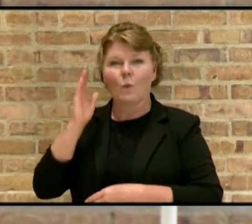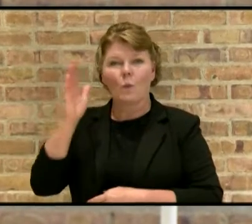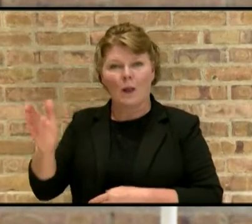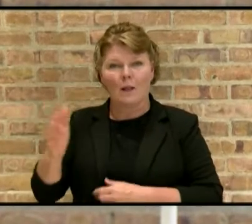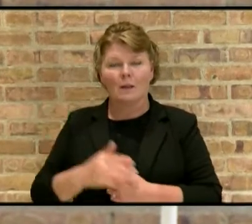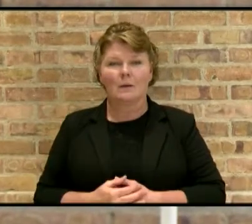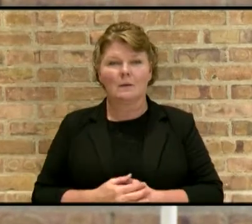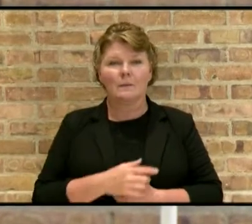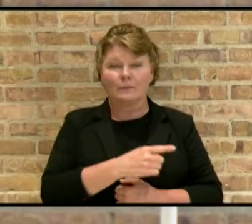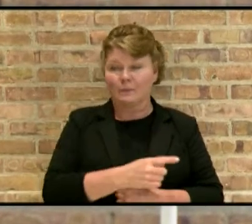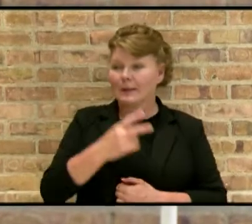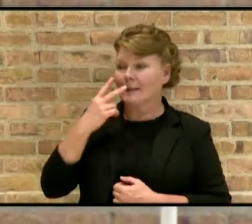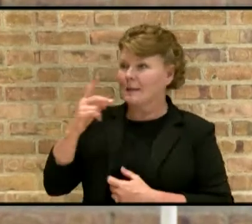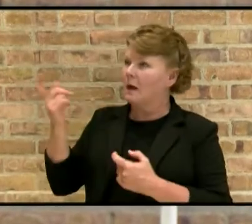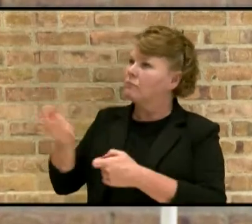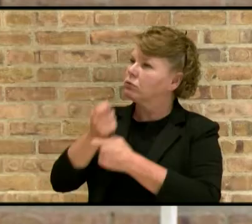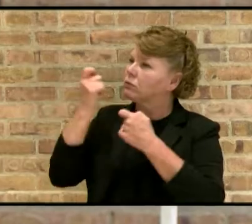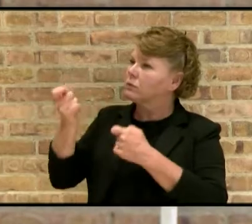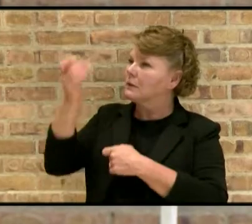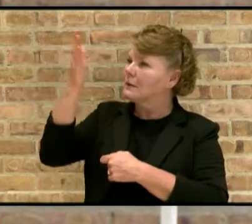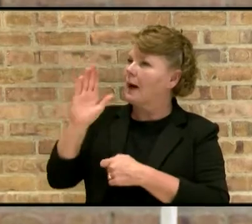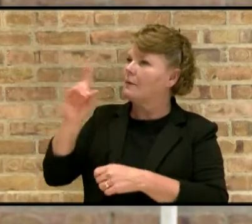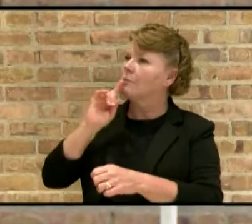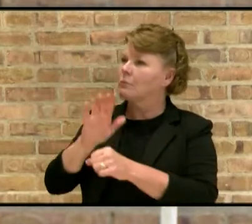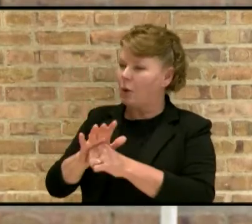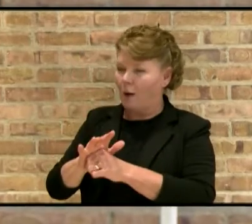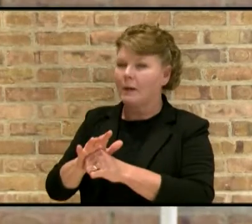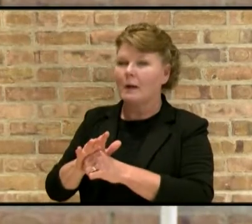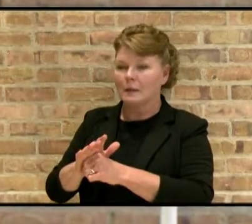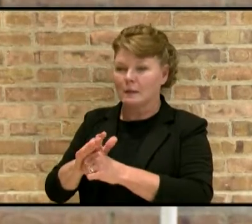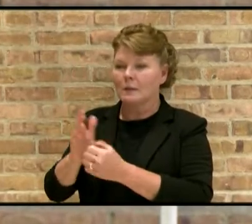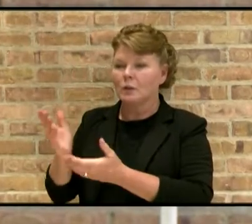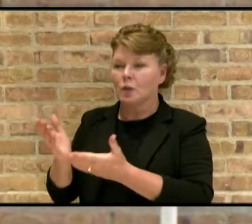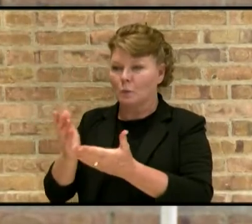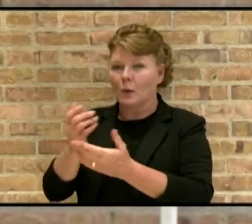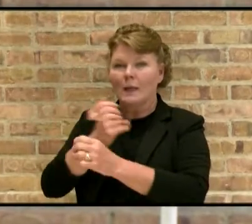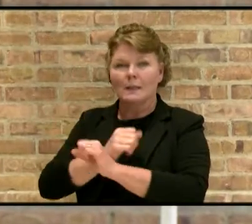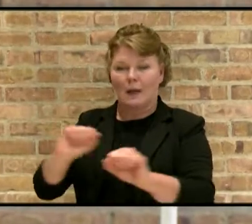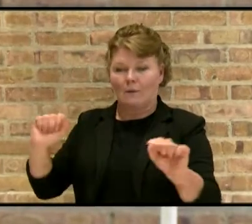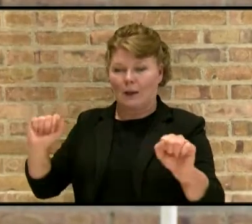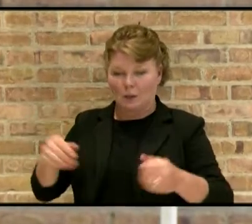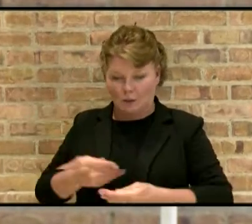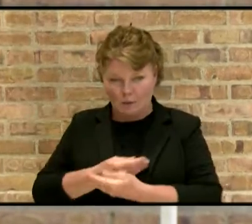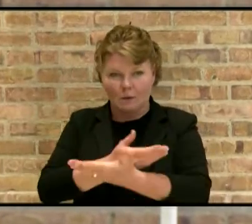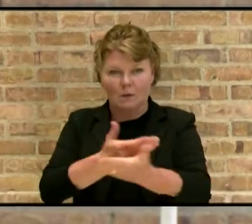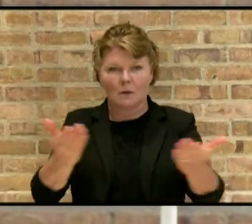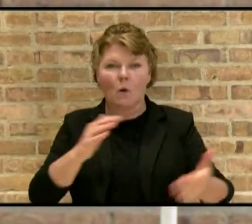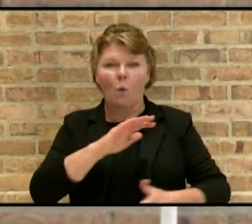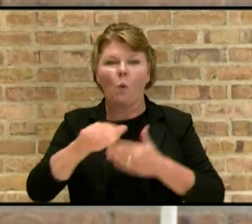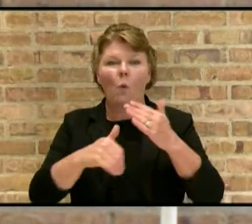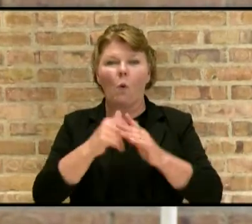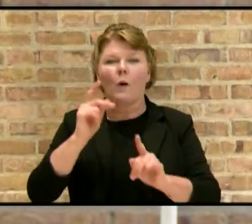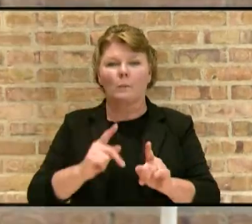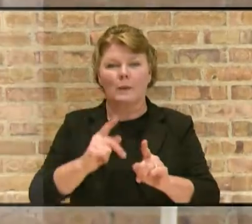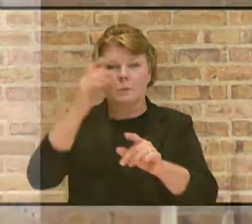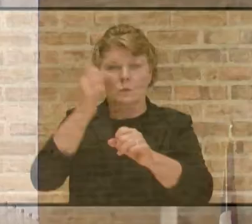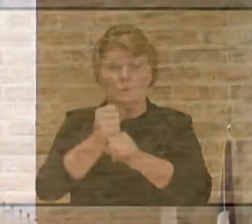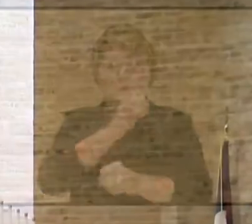He saw the triumph of God's promise to bring salvation of God to all people in Christ